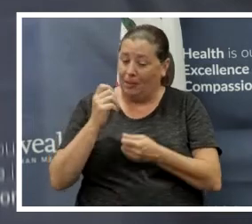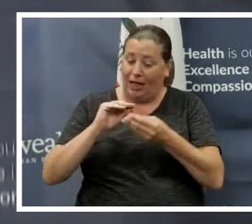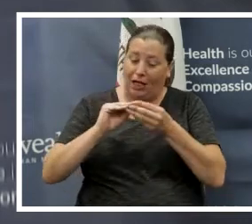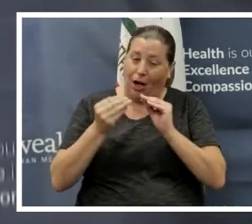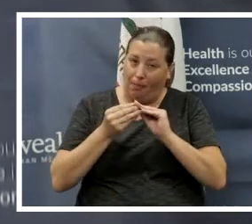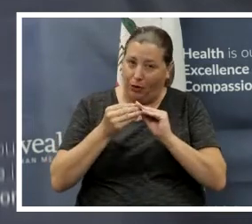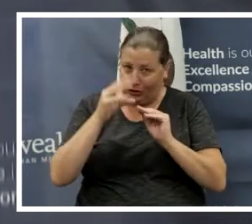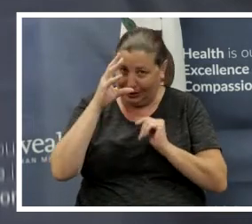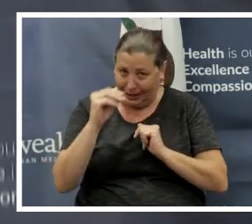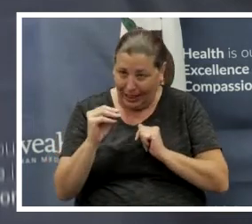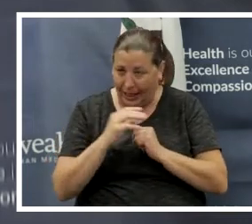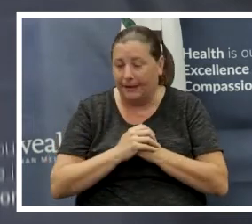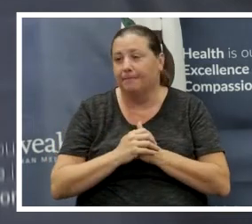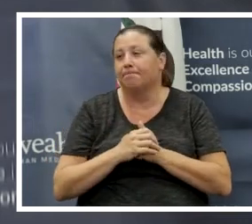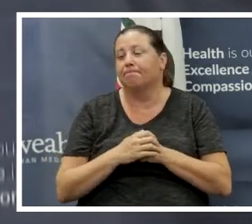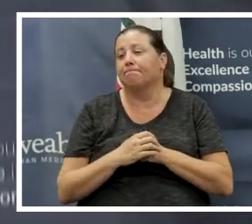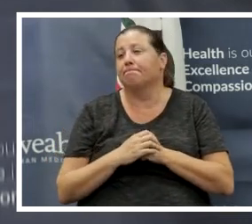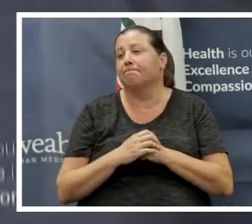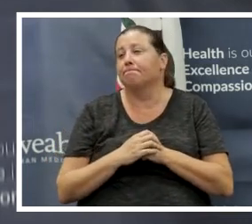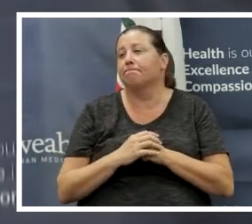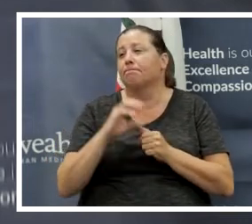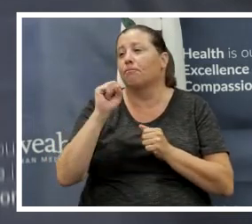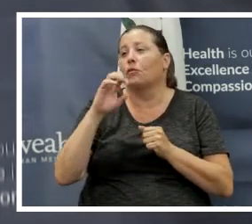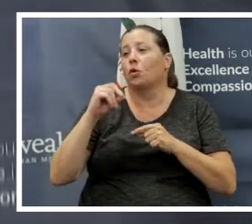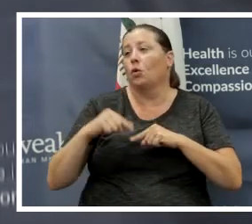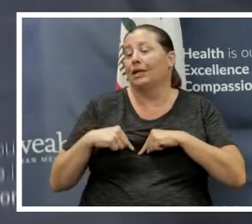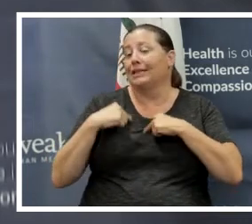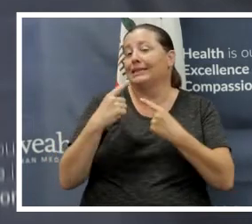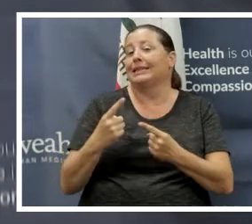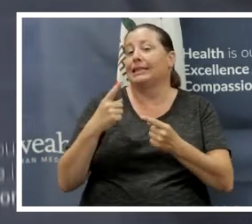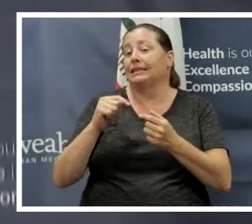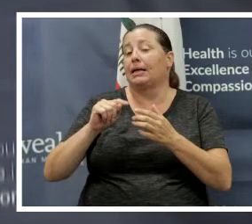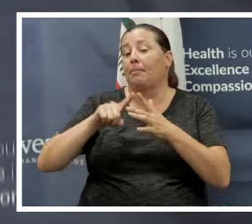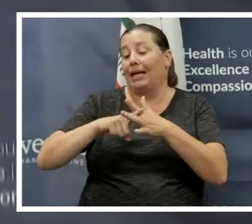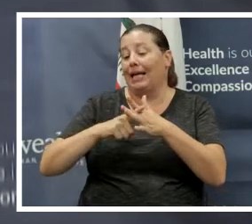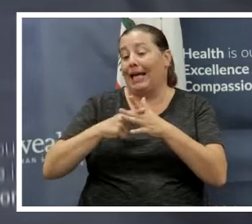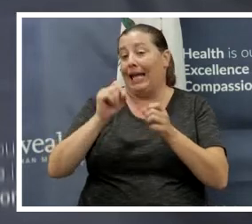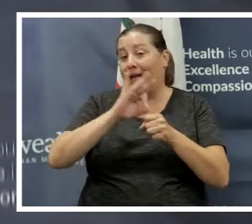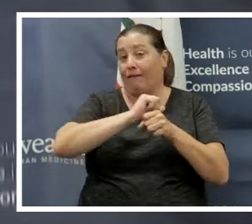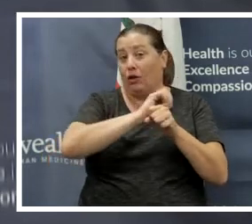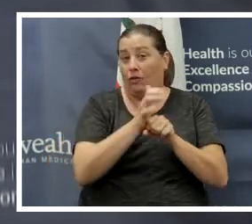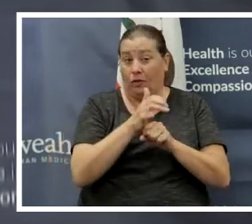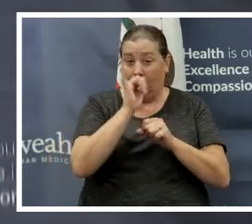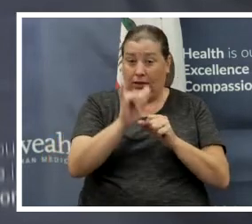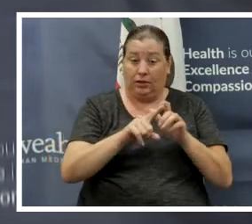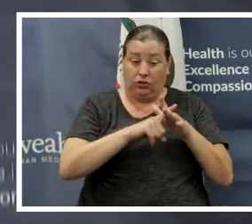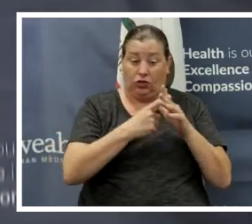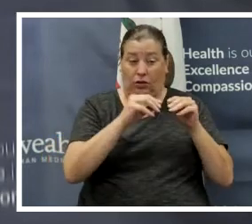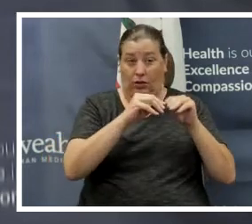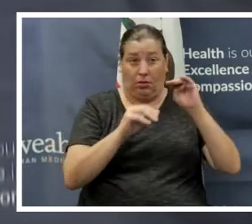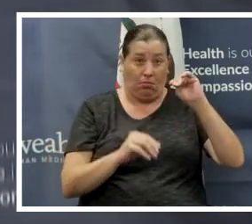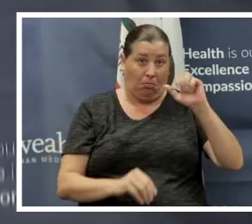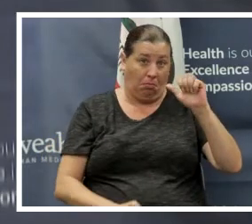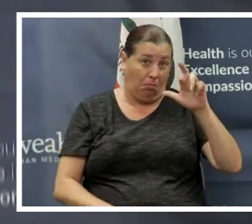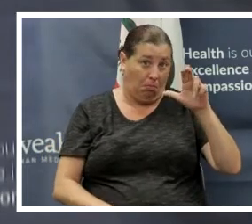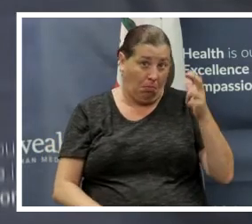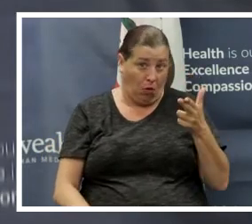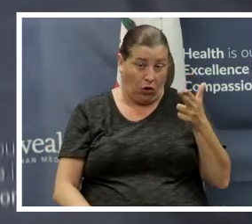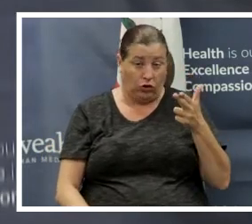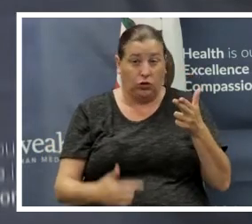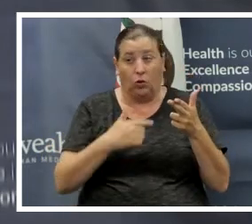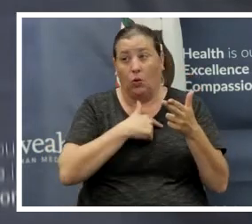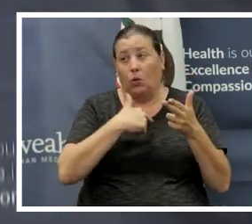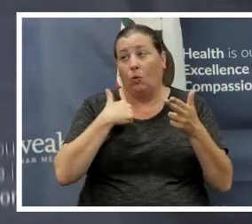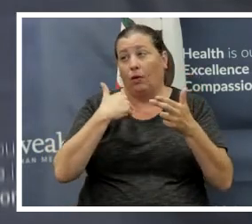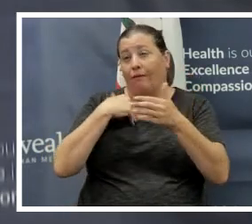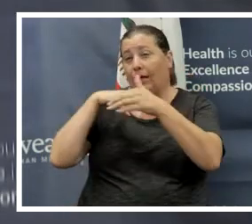talking about this. But so since the beginning of the pandemic, which started back in early March, we have